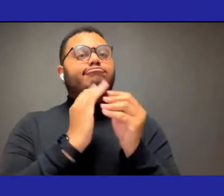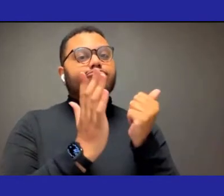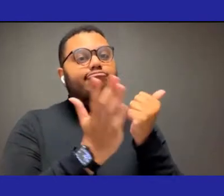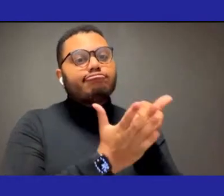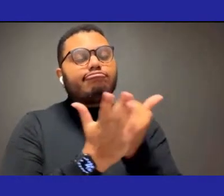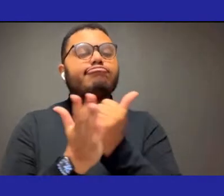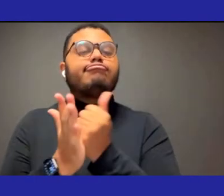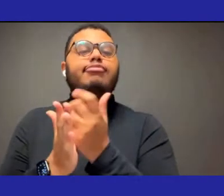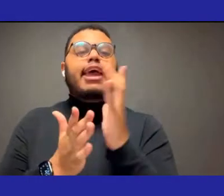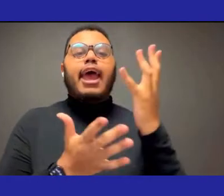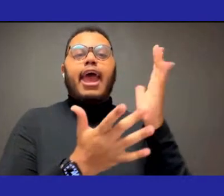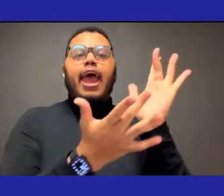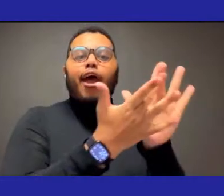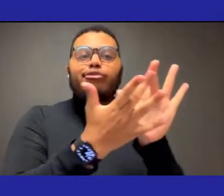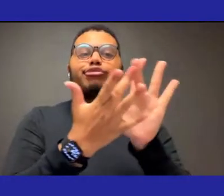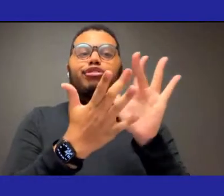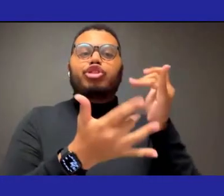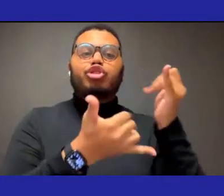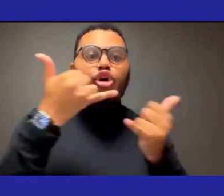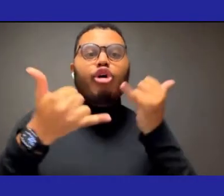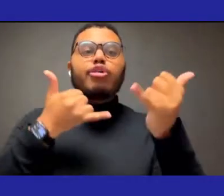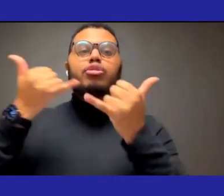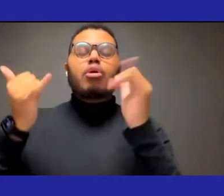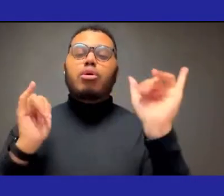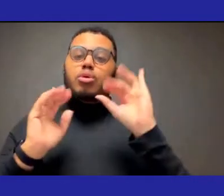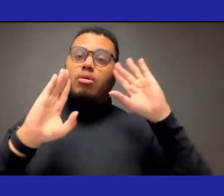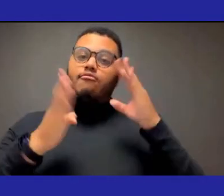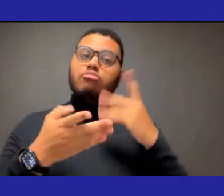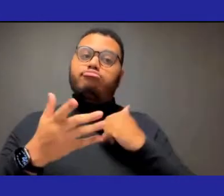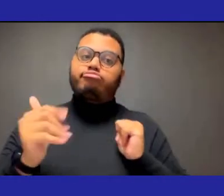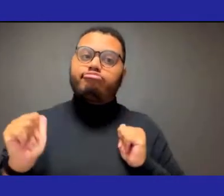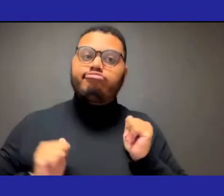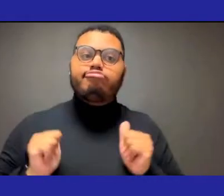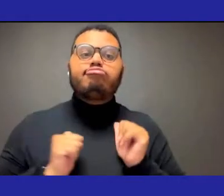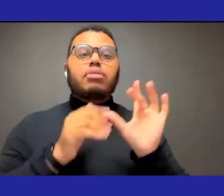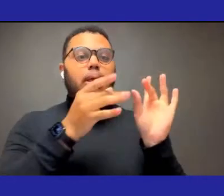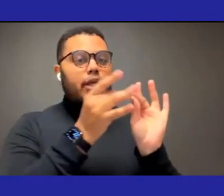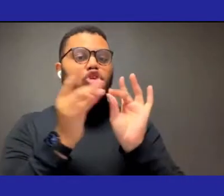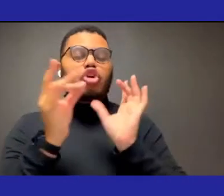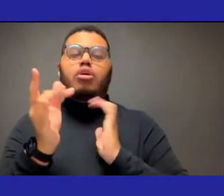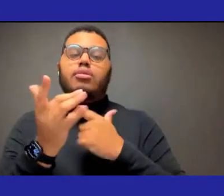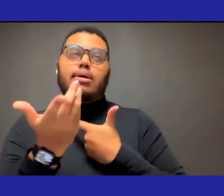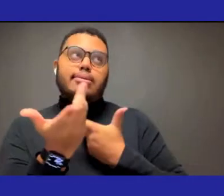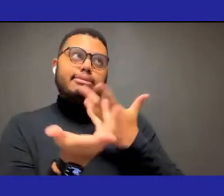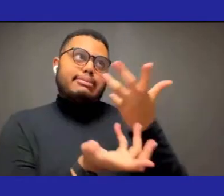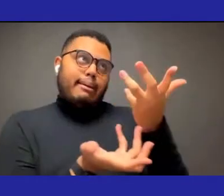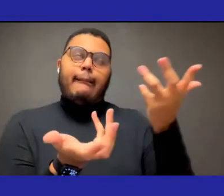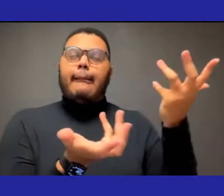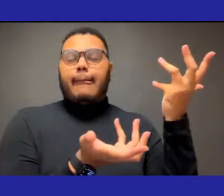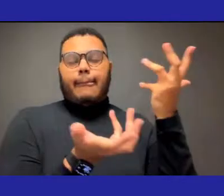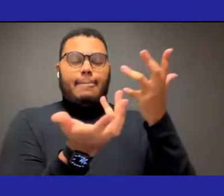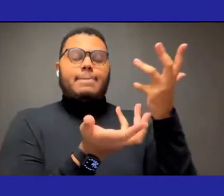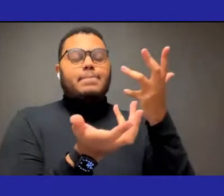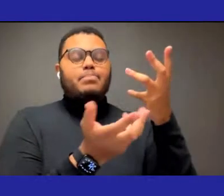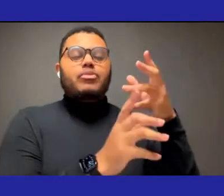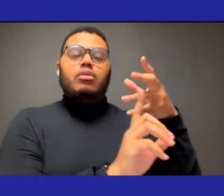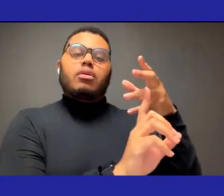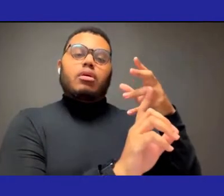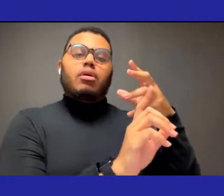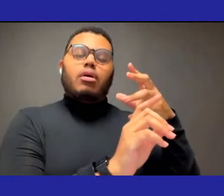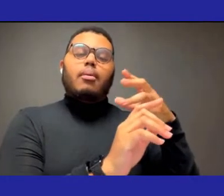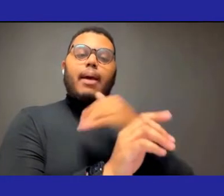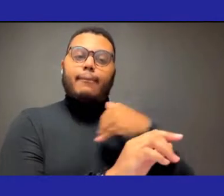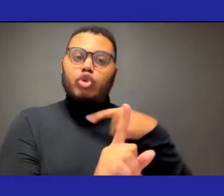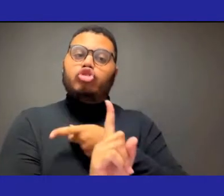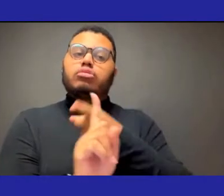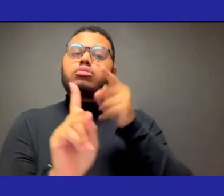we focused our efforts also on messaging our members through mPulse. Now it will be Salesforce Marketing Cloud to ensure that they get